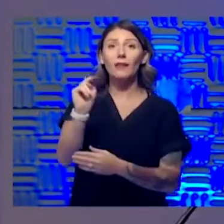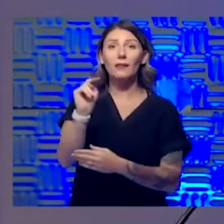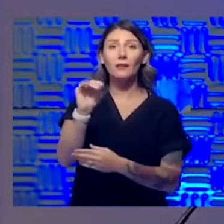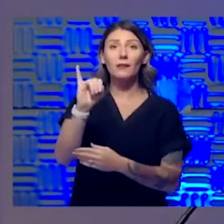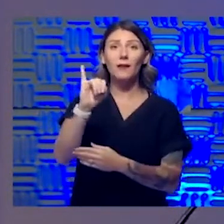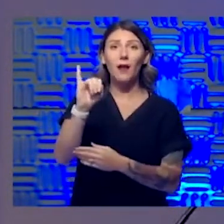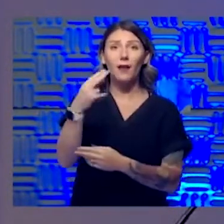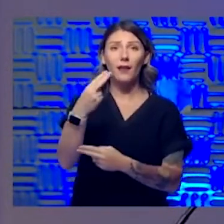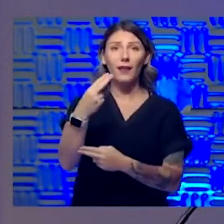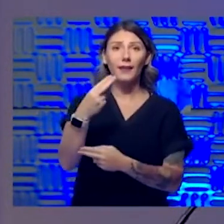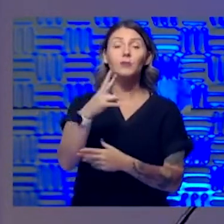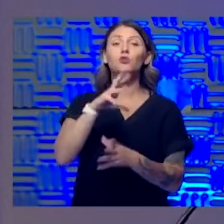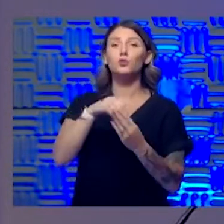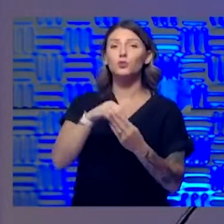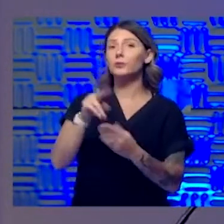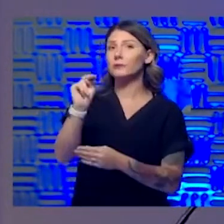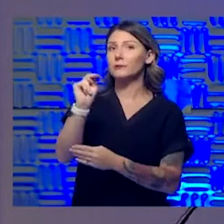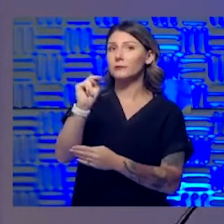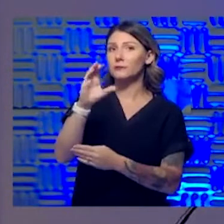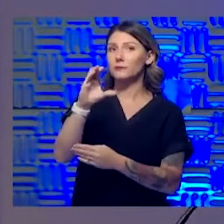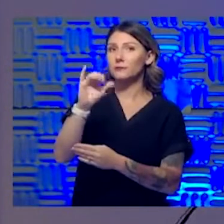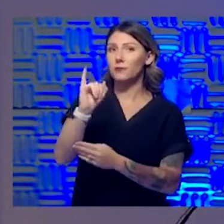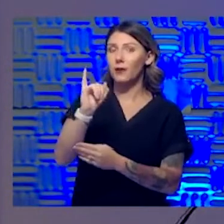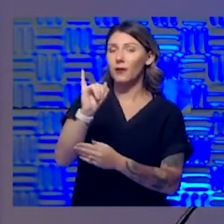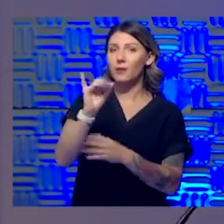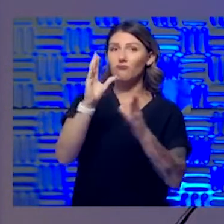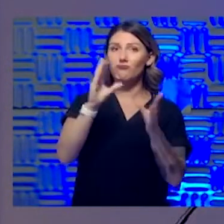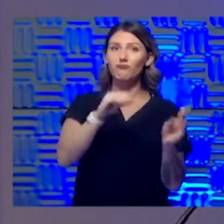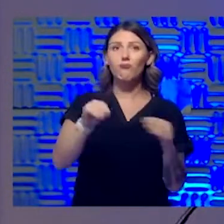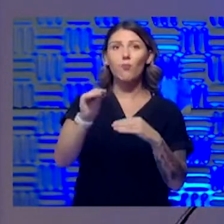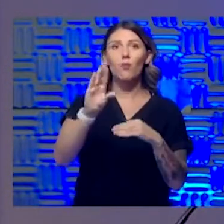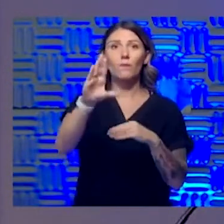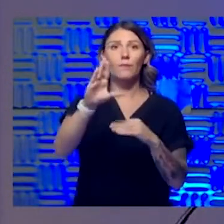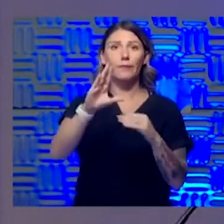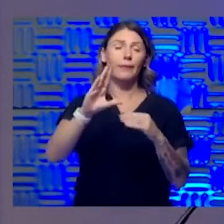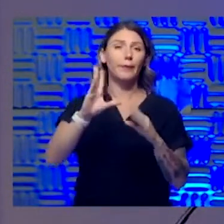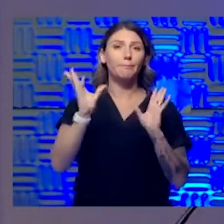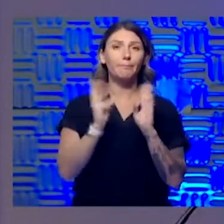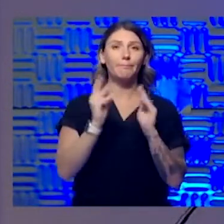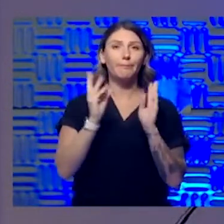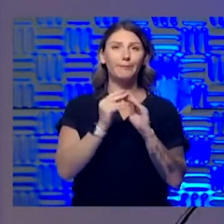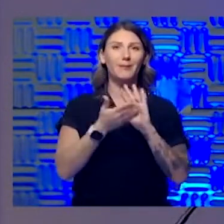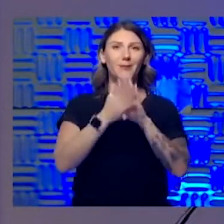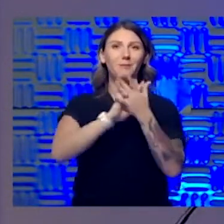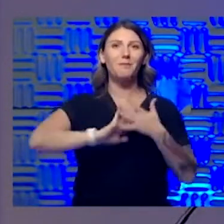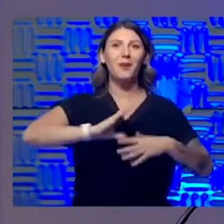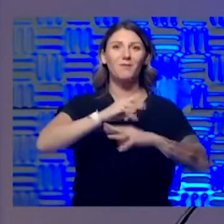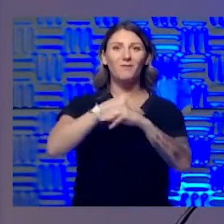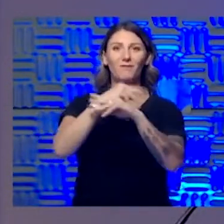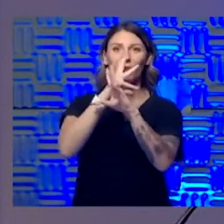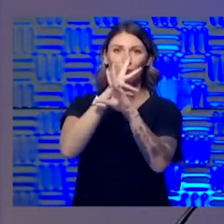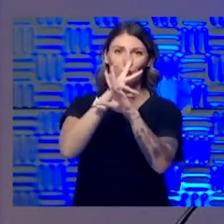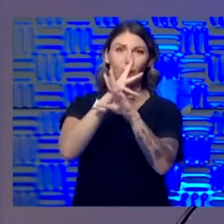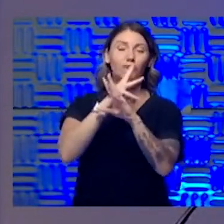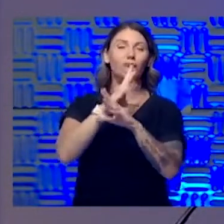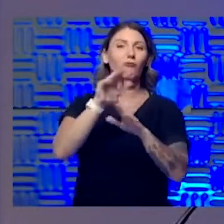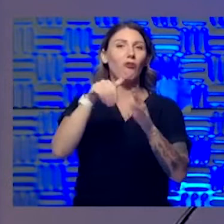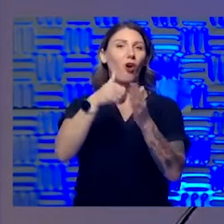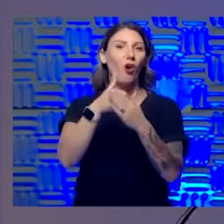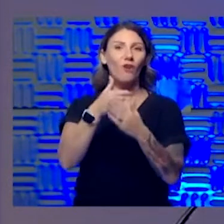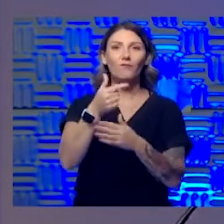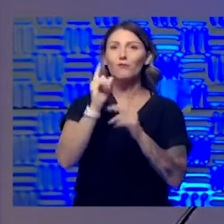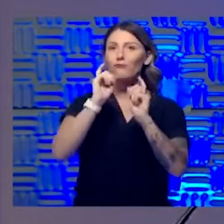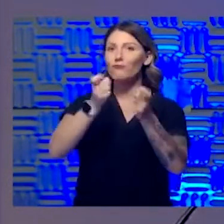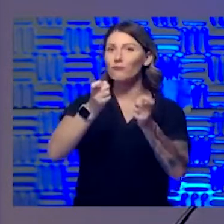the NCI, have already moved their meetings to virtual. So all the grant reviews,